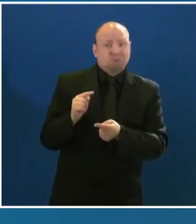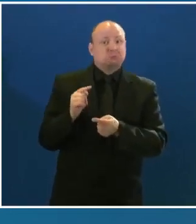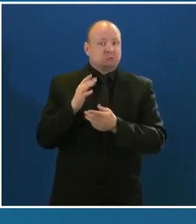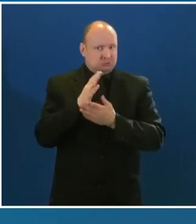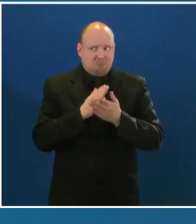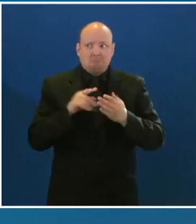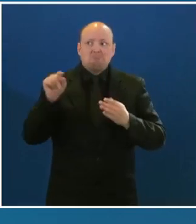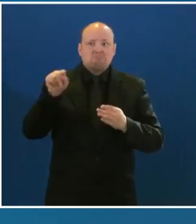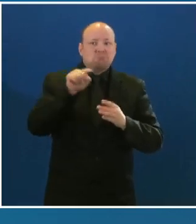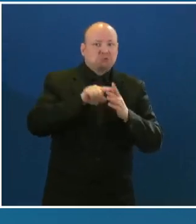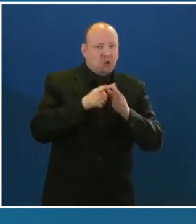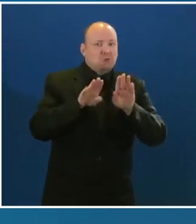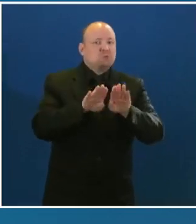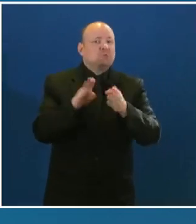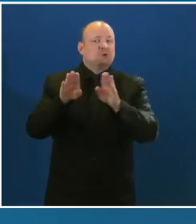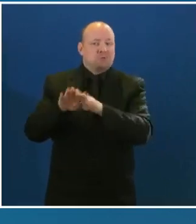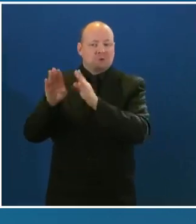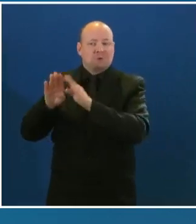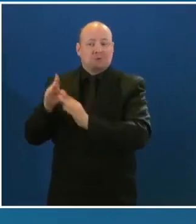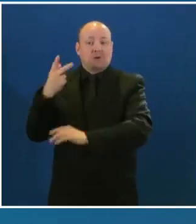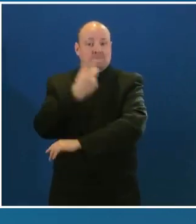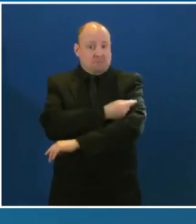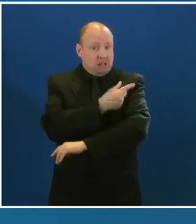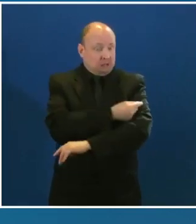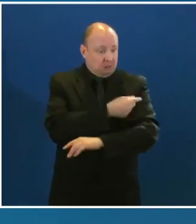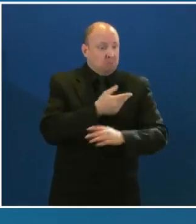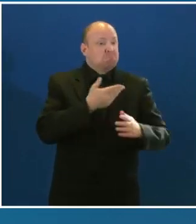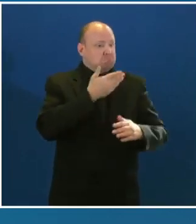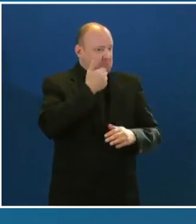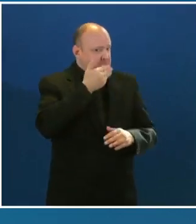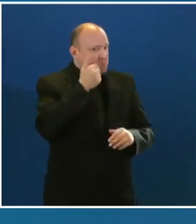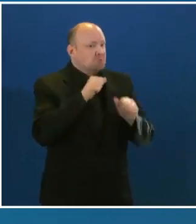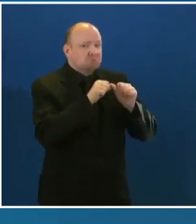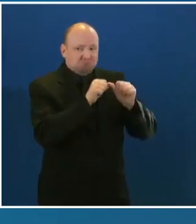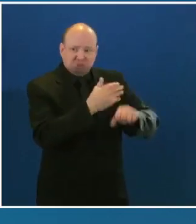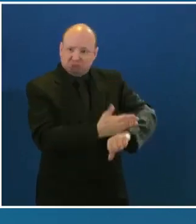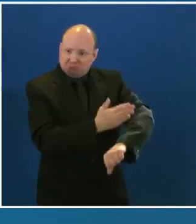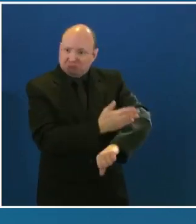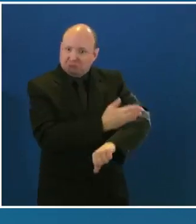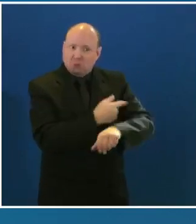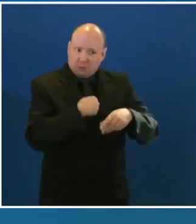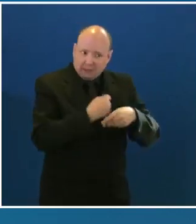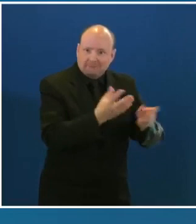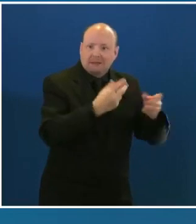with that vaccine rollout. And there are simple things each of us can do each day